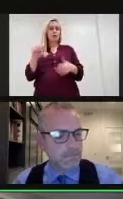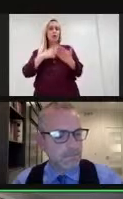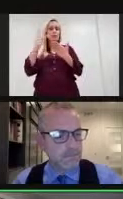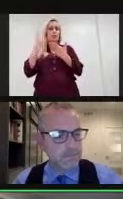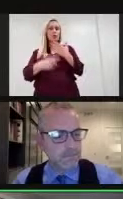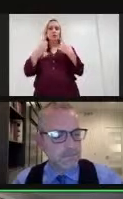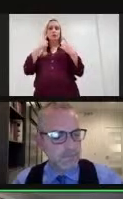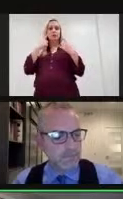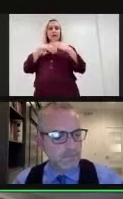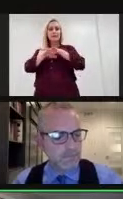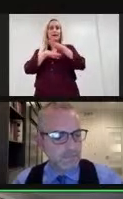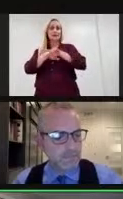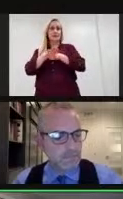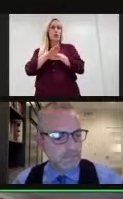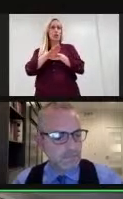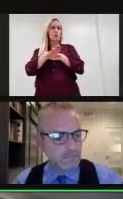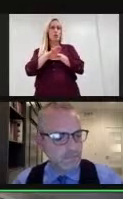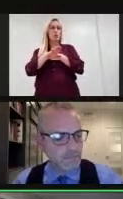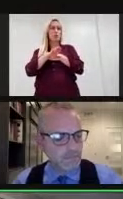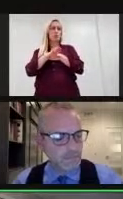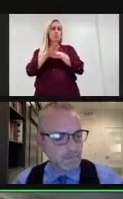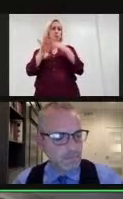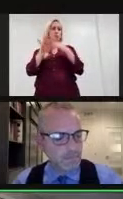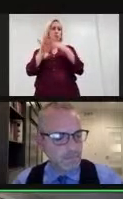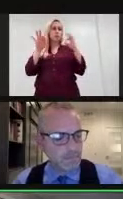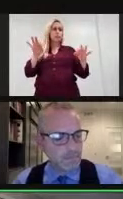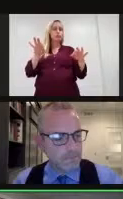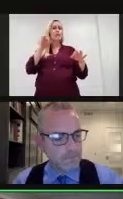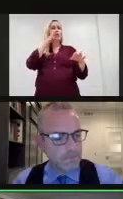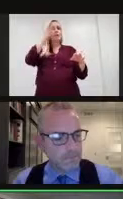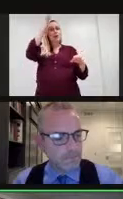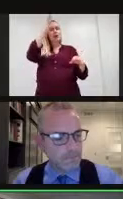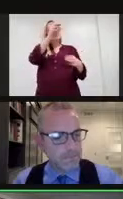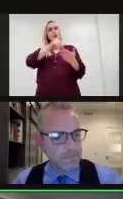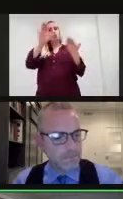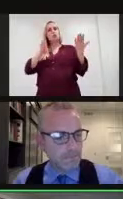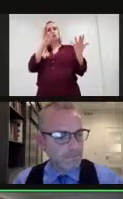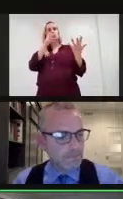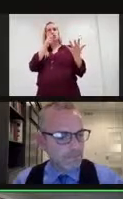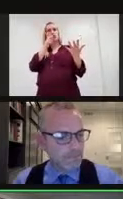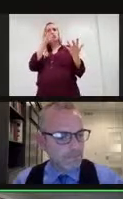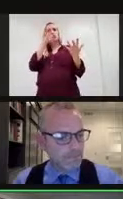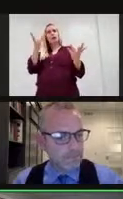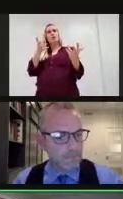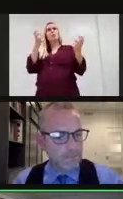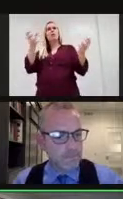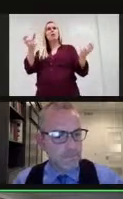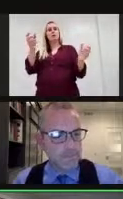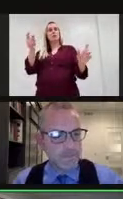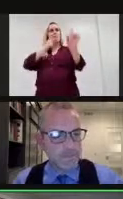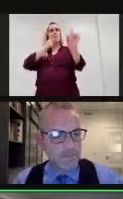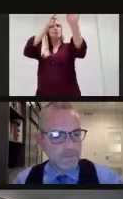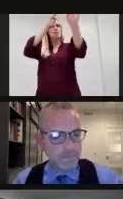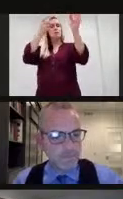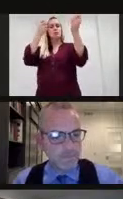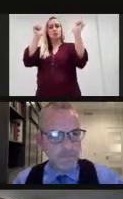very accessible to parents and students that want to avail themselves of them. So